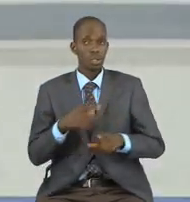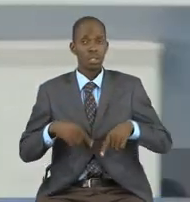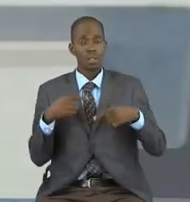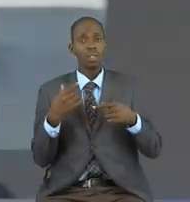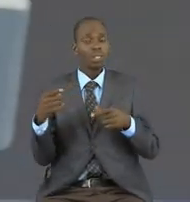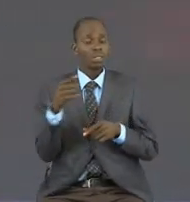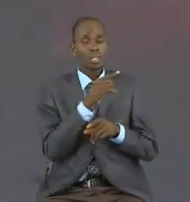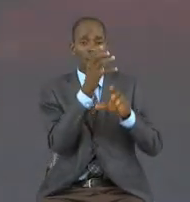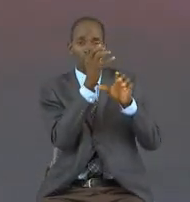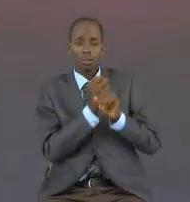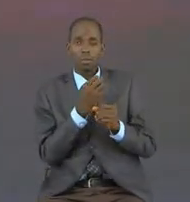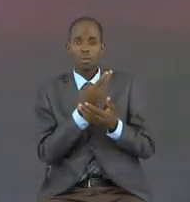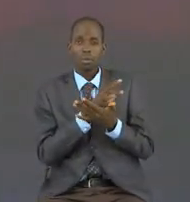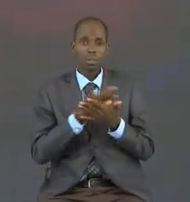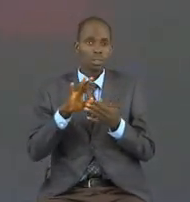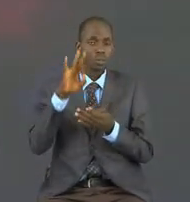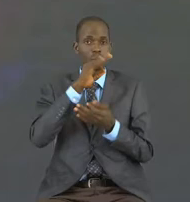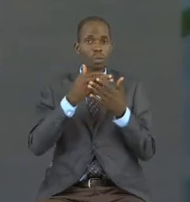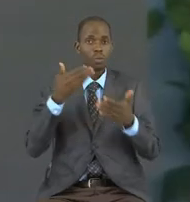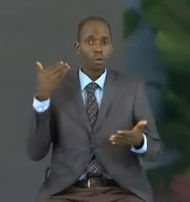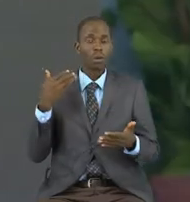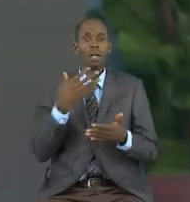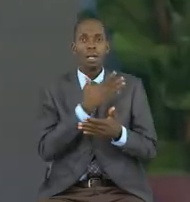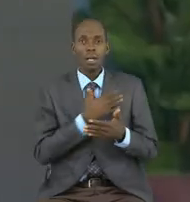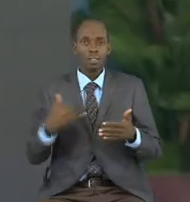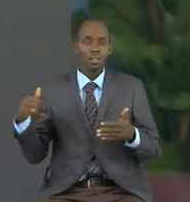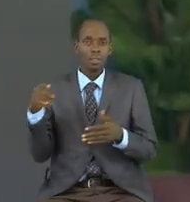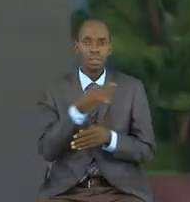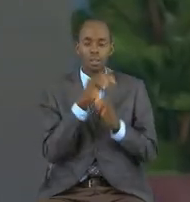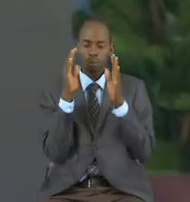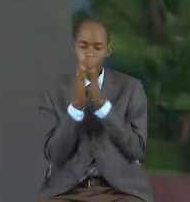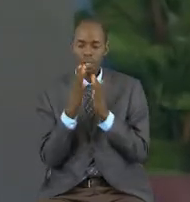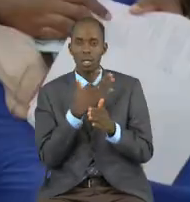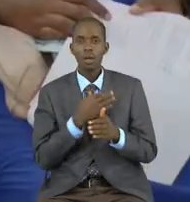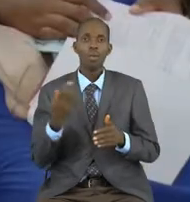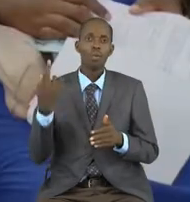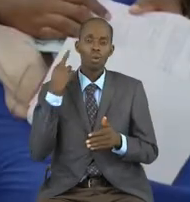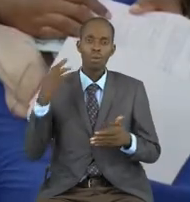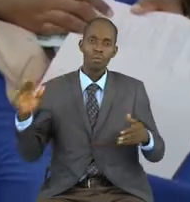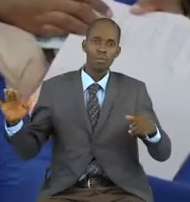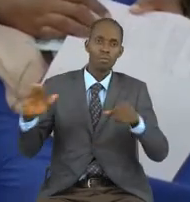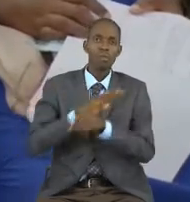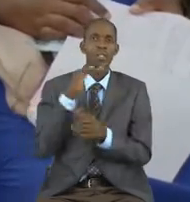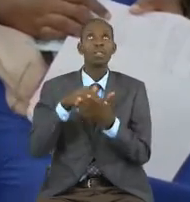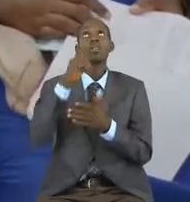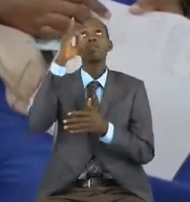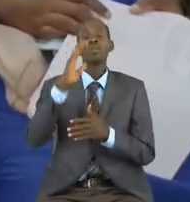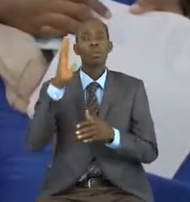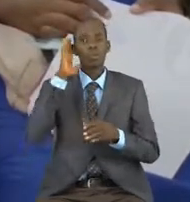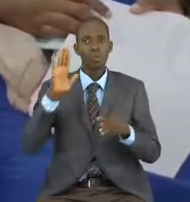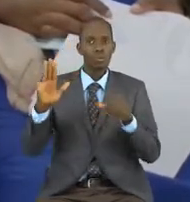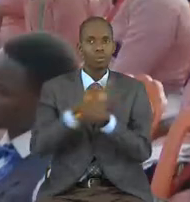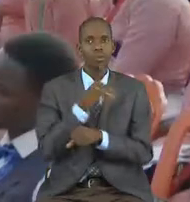prayed. And when they prayed, they were refilled again. God will refill you. God will recharge